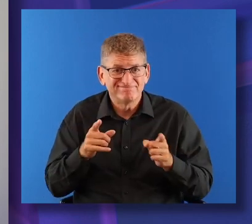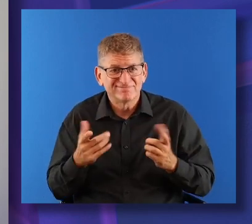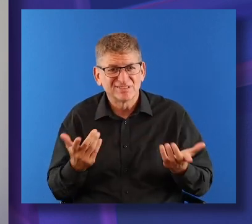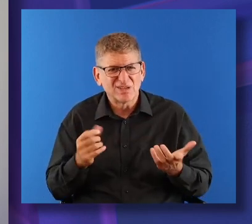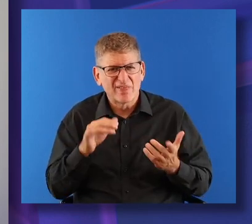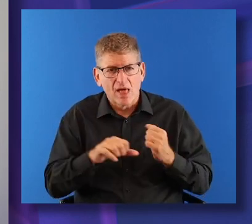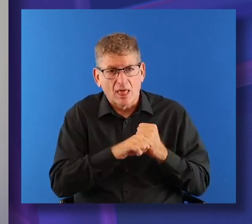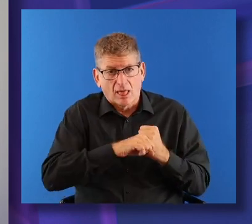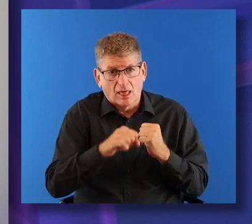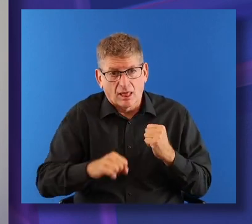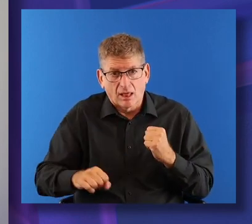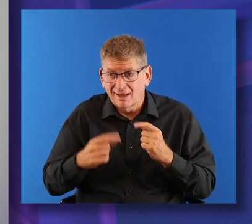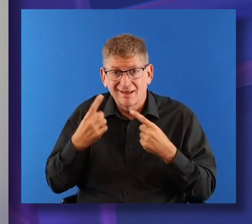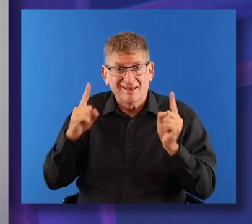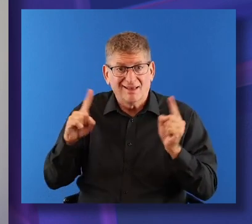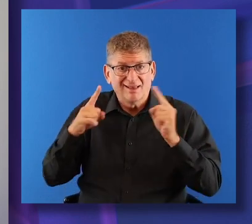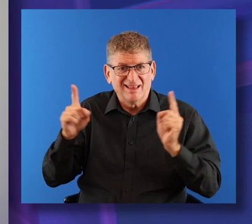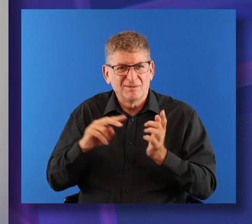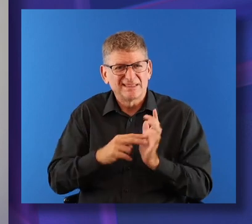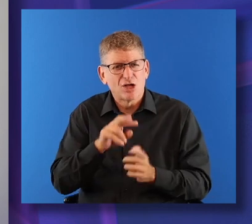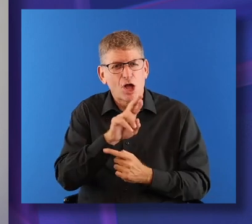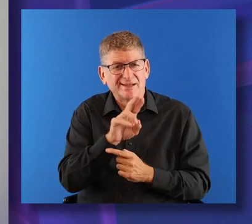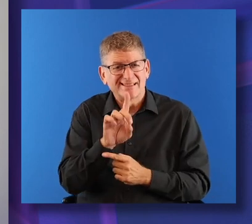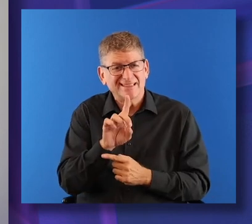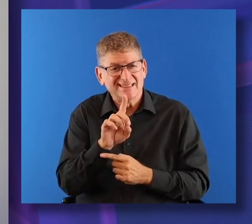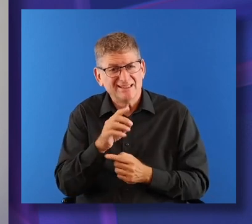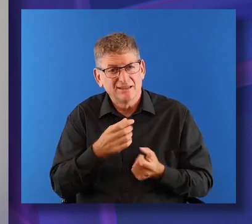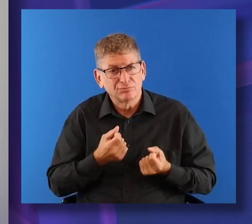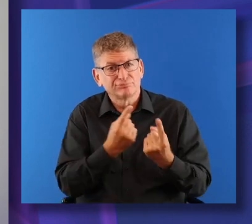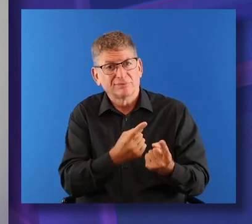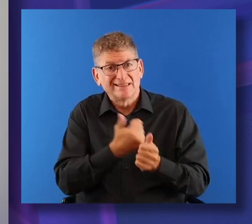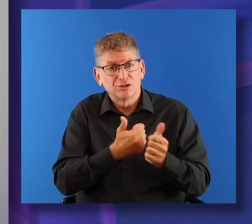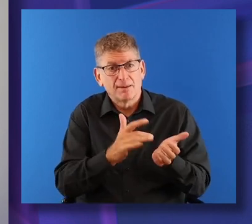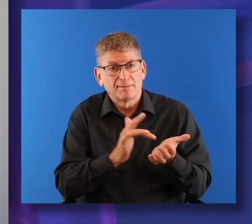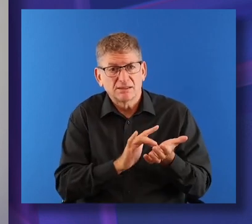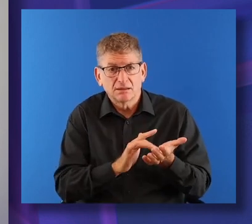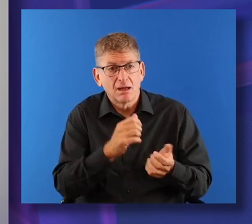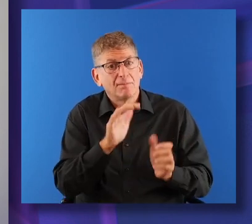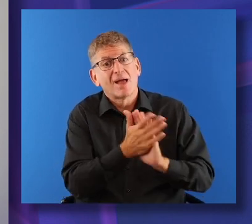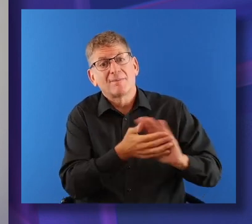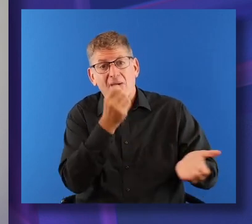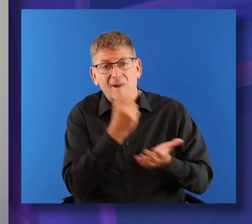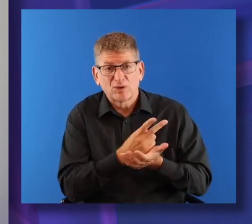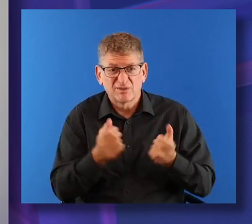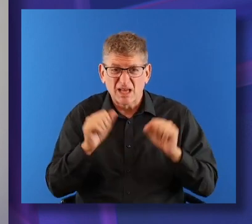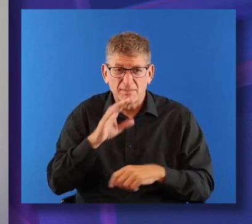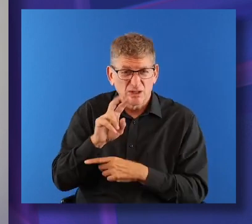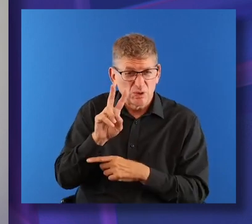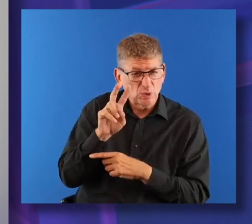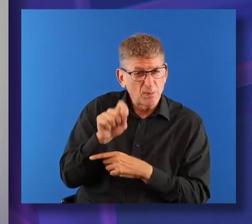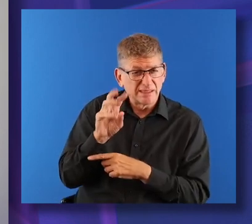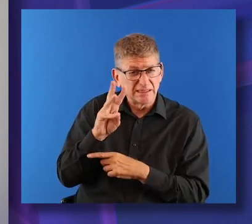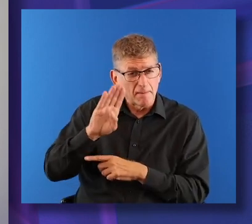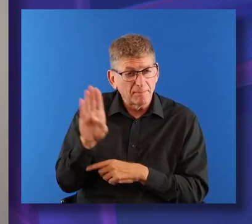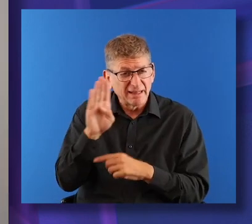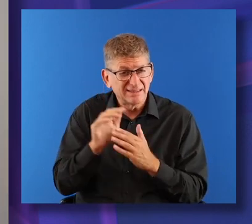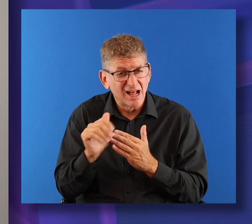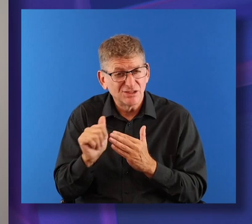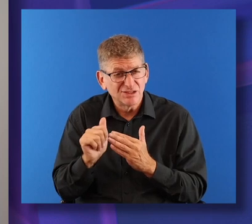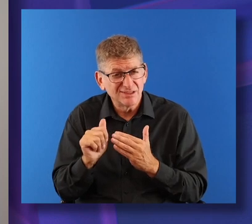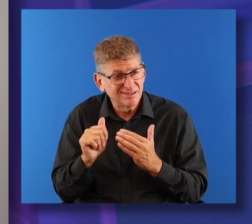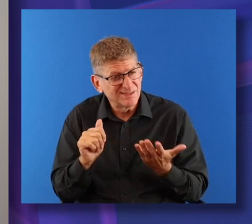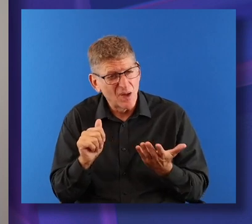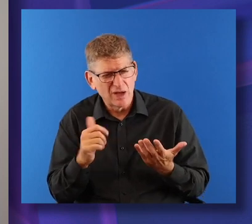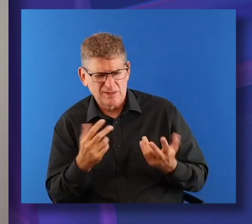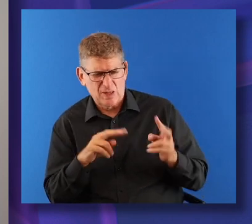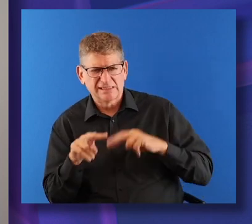attrition rate means that the R&D spend for each medicine that does get approved is around $2.6 billion. In order